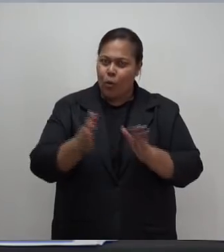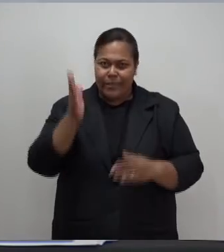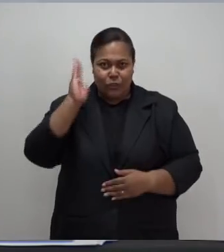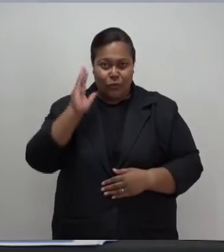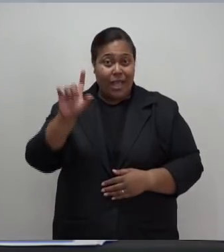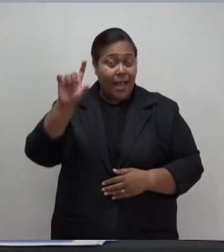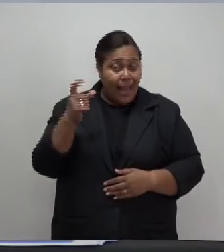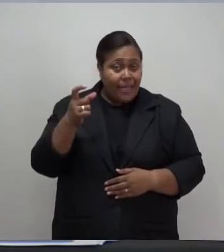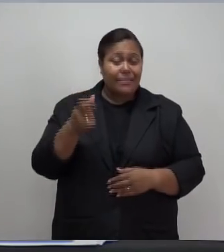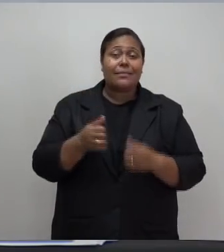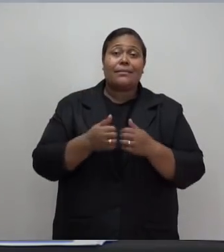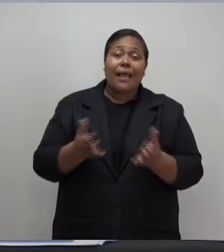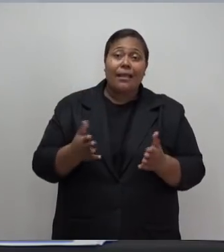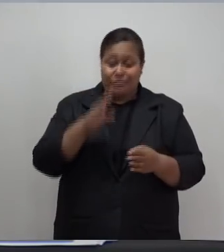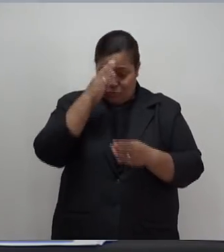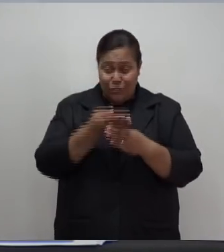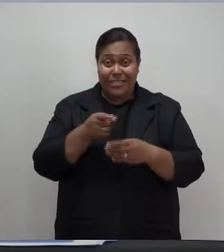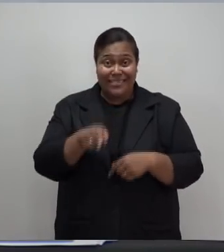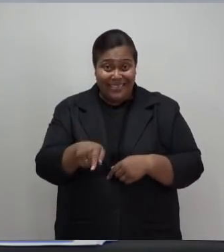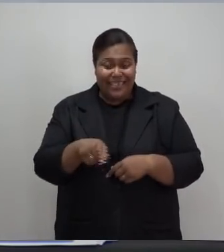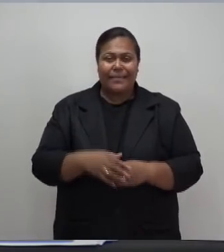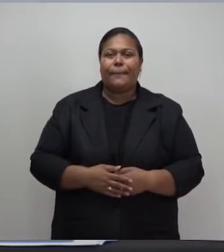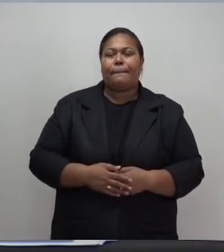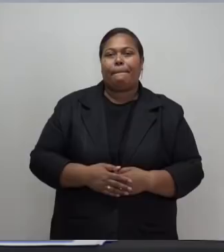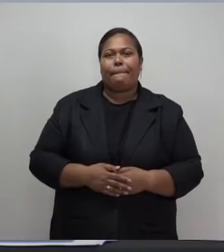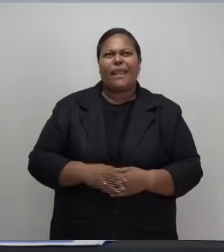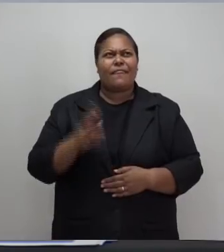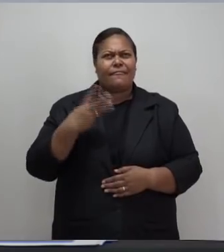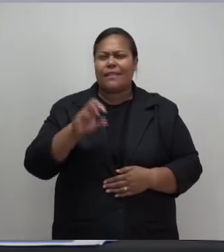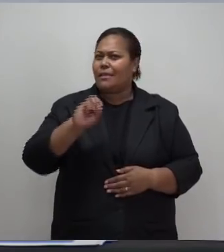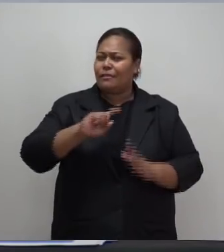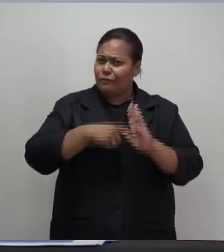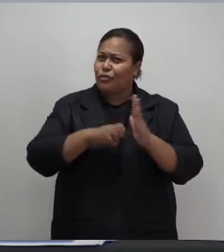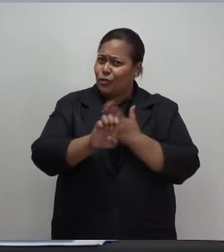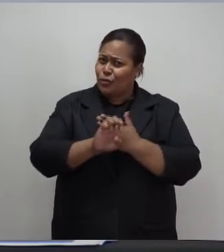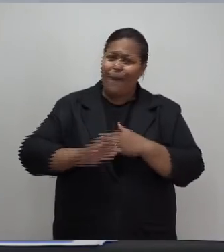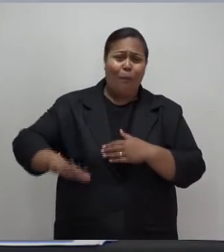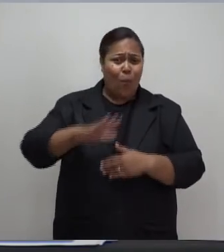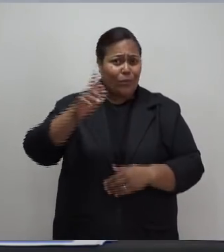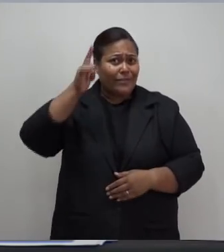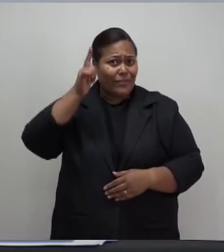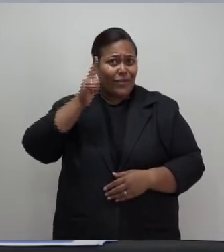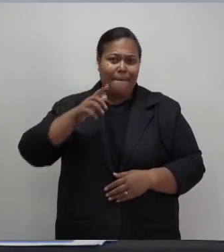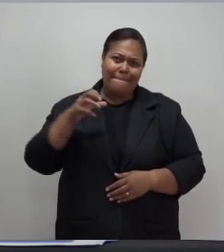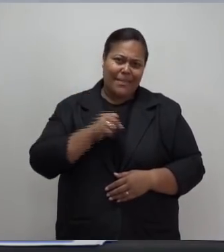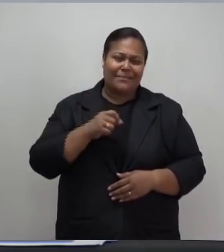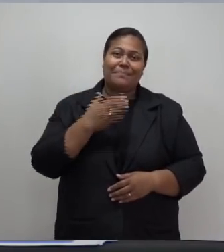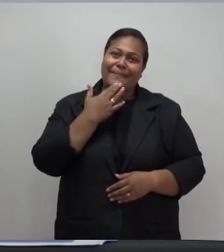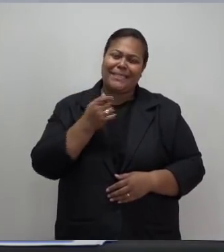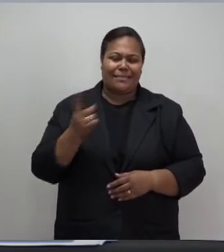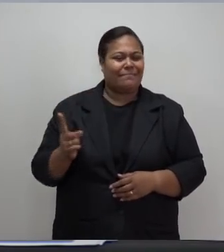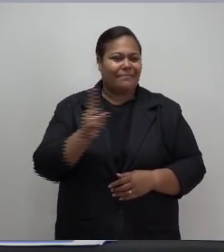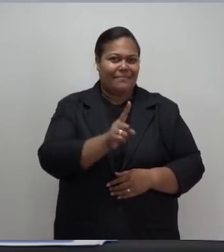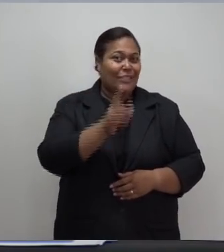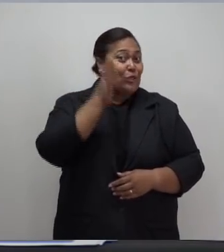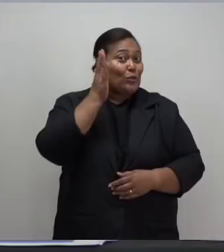will start for these students on the 30th of June, but all our teachers are requested to report to